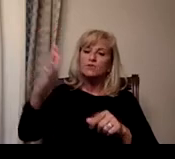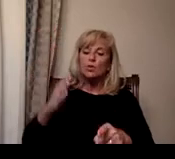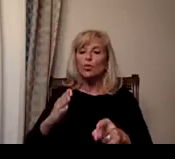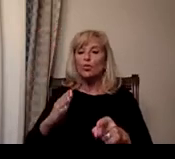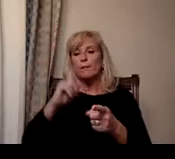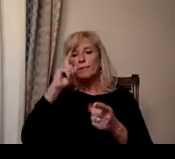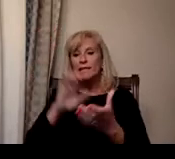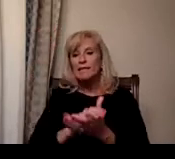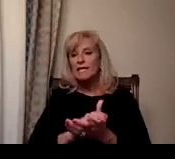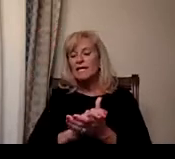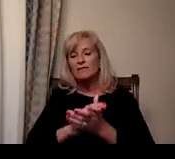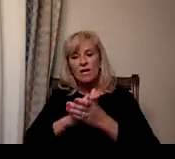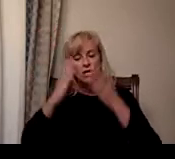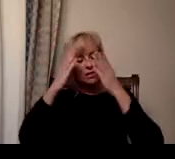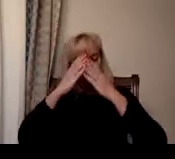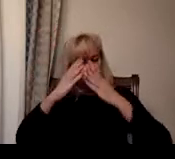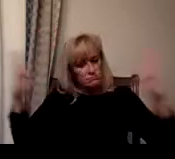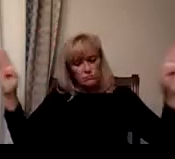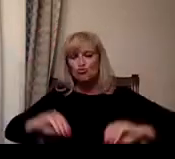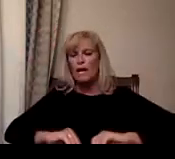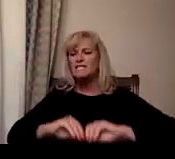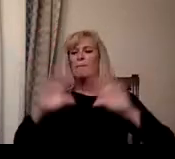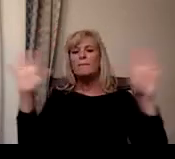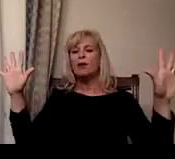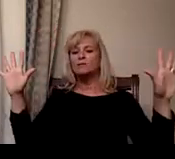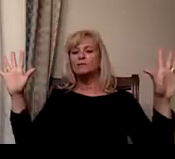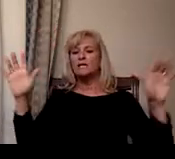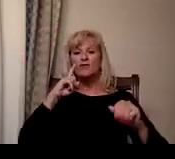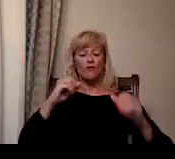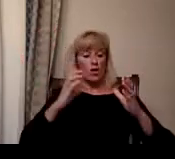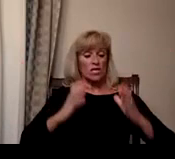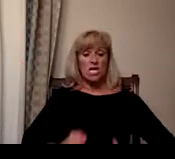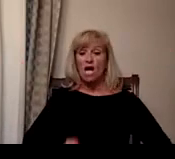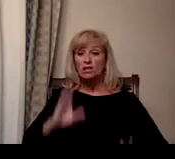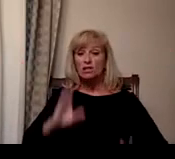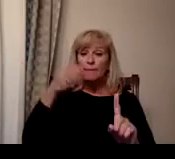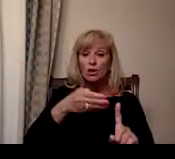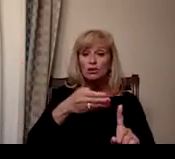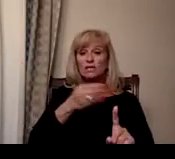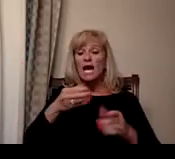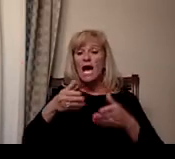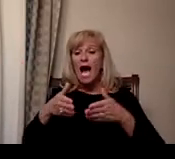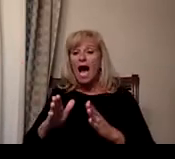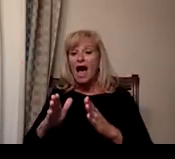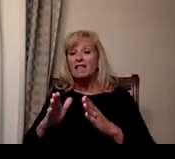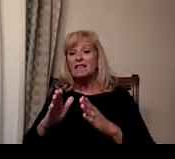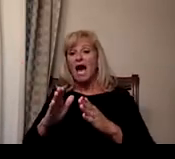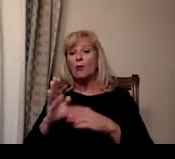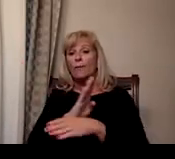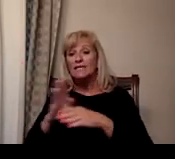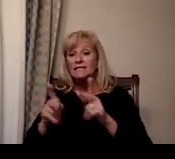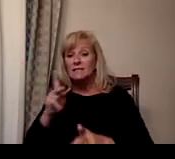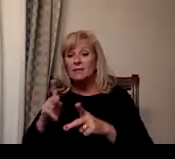transparency, everything from radical transparency to the customers, to letting the consultants in on all the decisions that they make